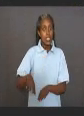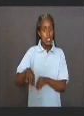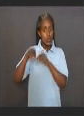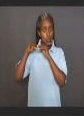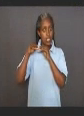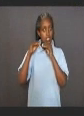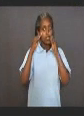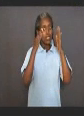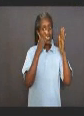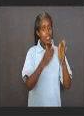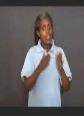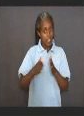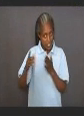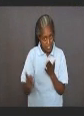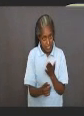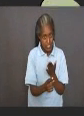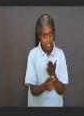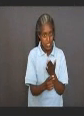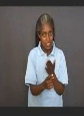Students, let's get ready.